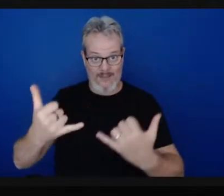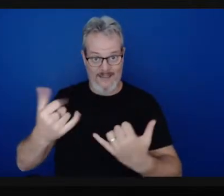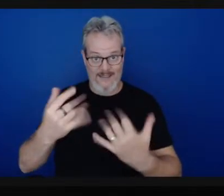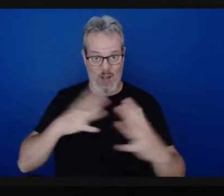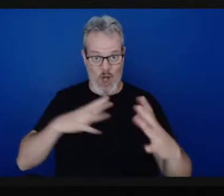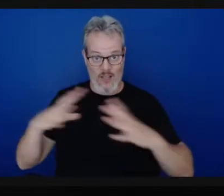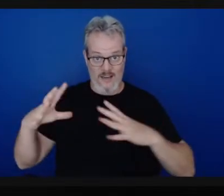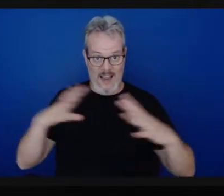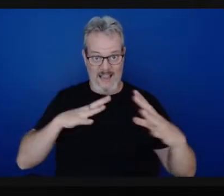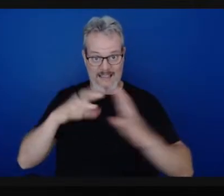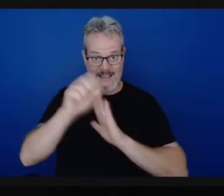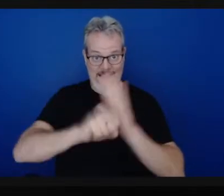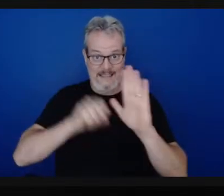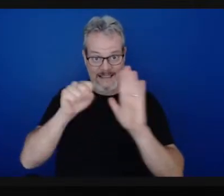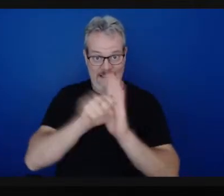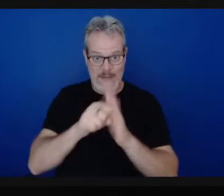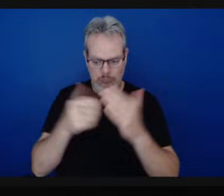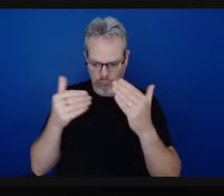out